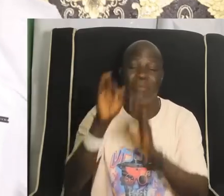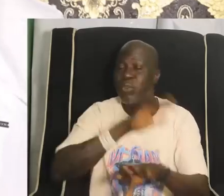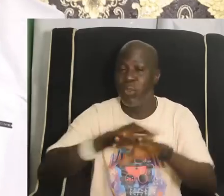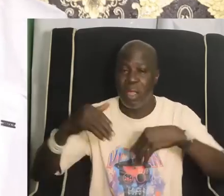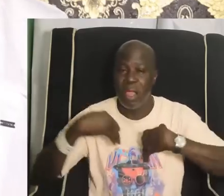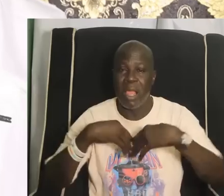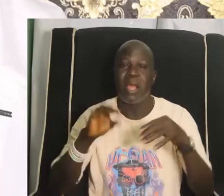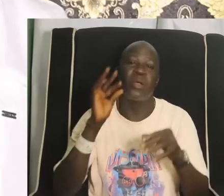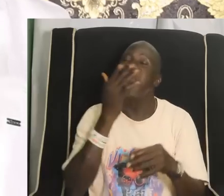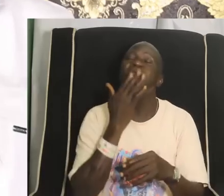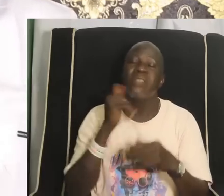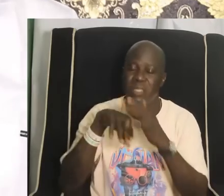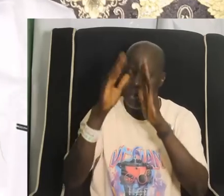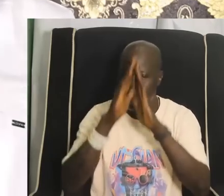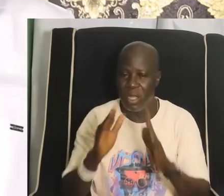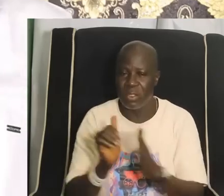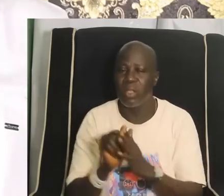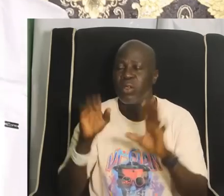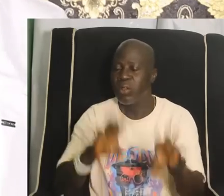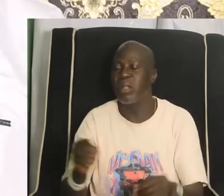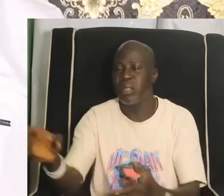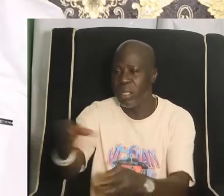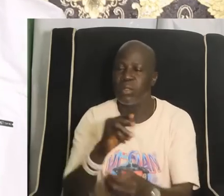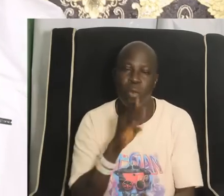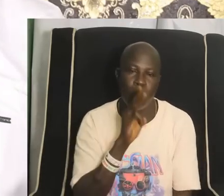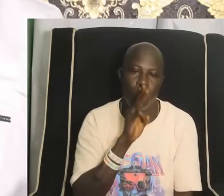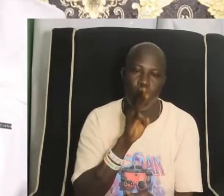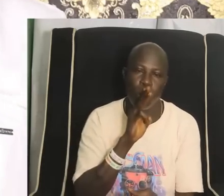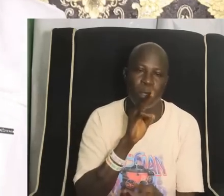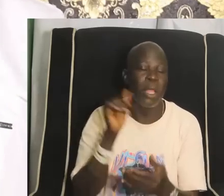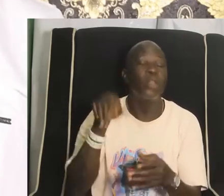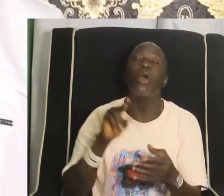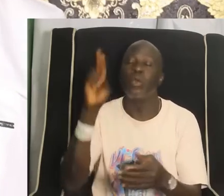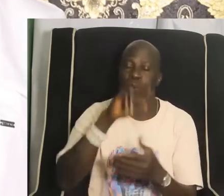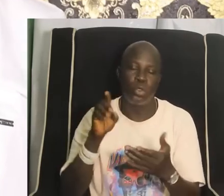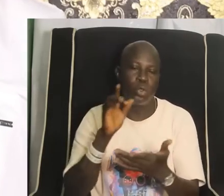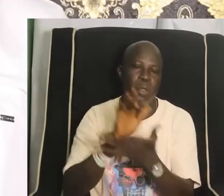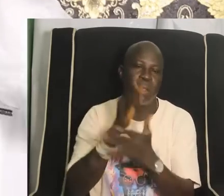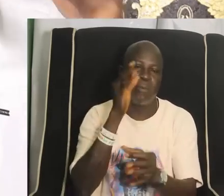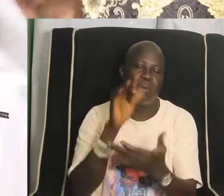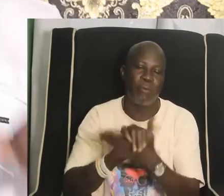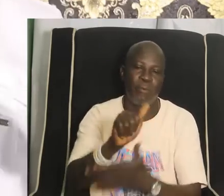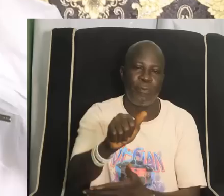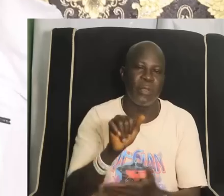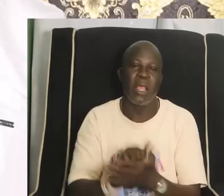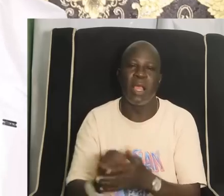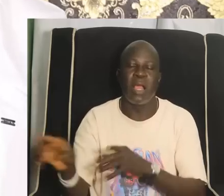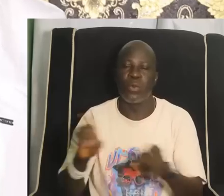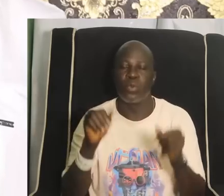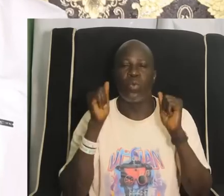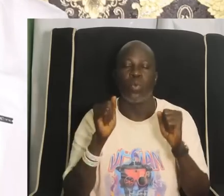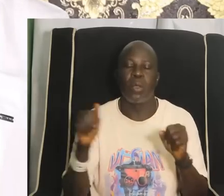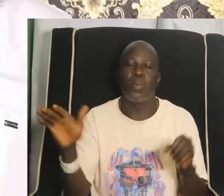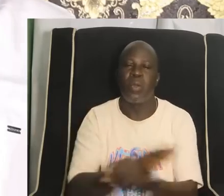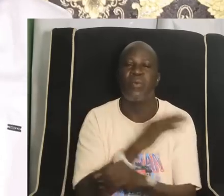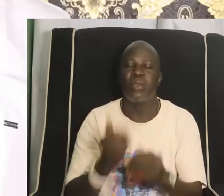yin. You don't have suit in your house. Oya lo bu mi. Go and get some water. Igbagbo lo fi sele. You do this with o de ma si si agbara. And it's work